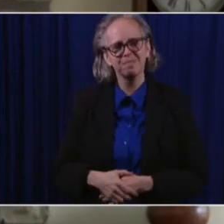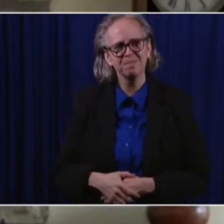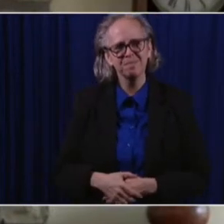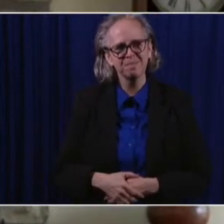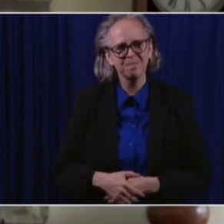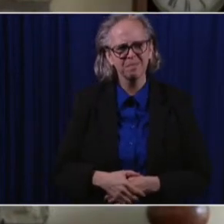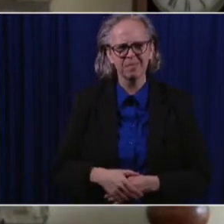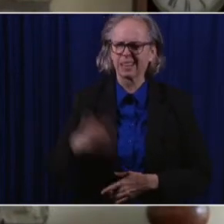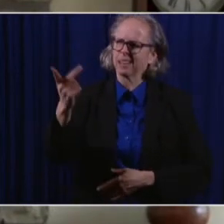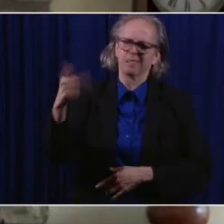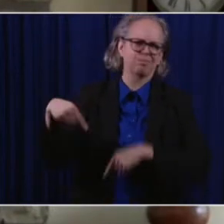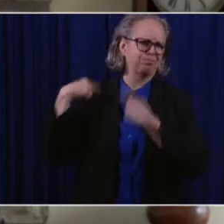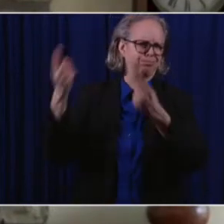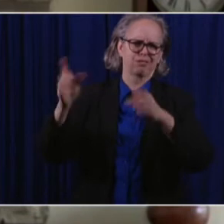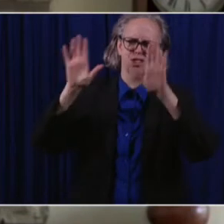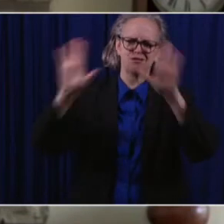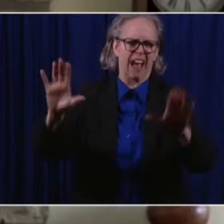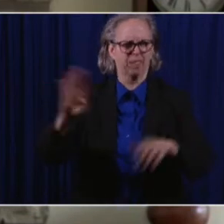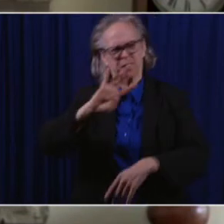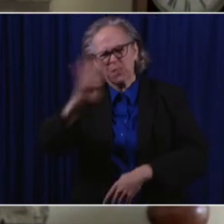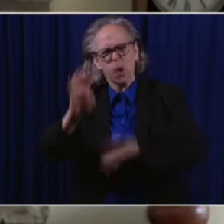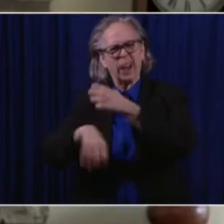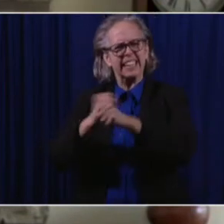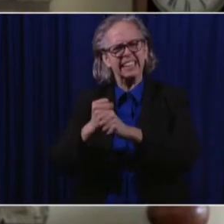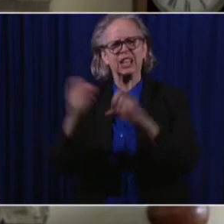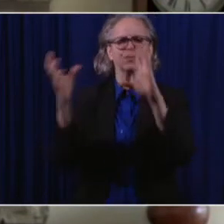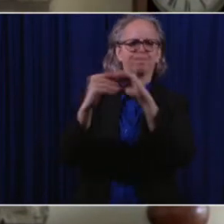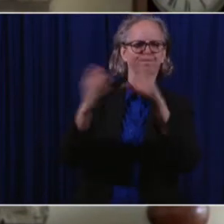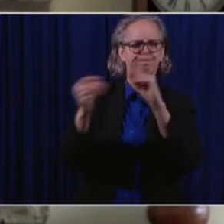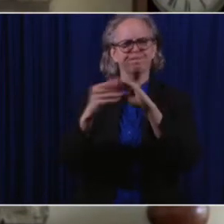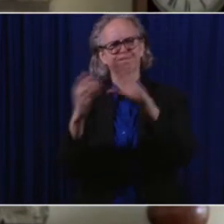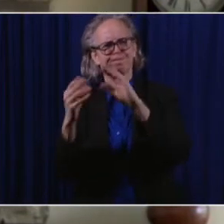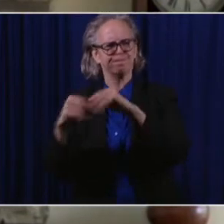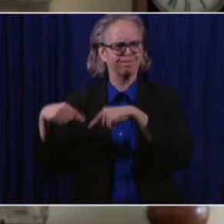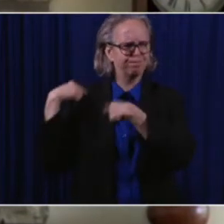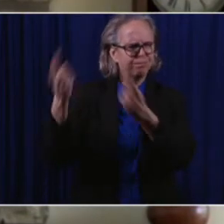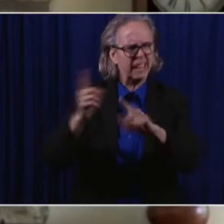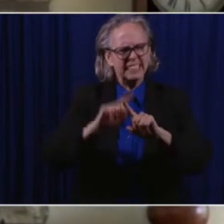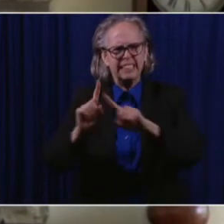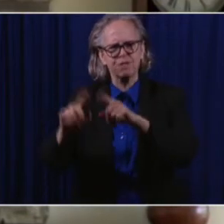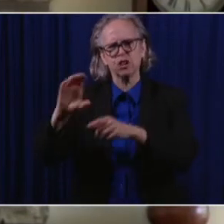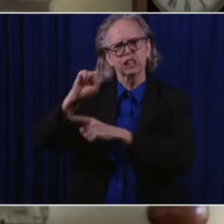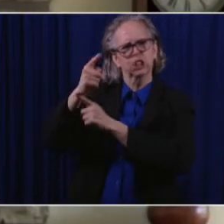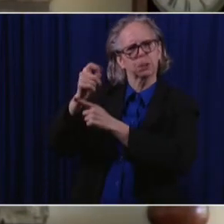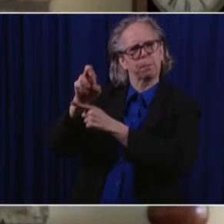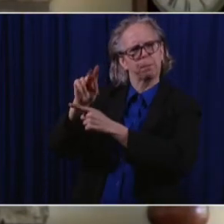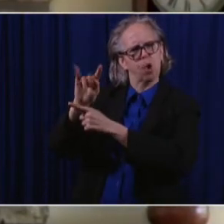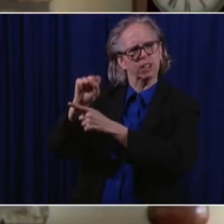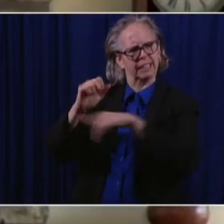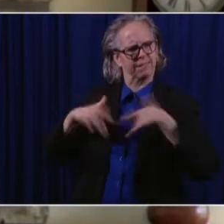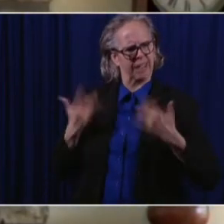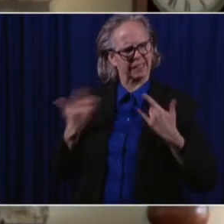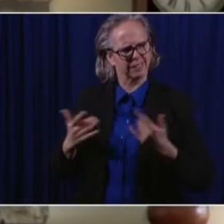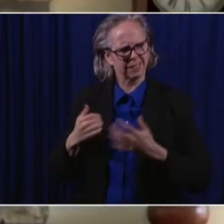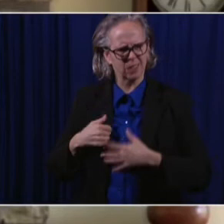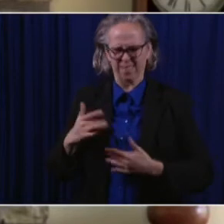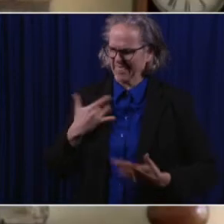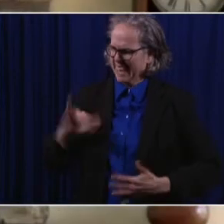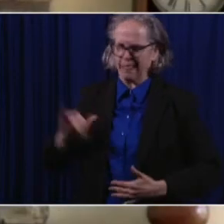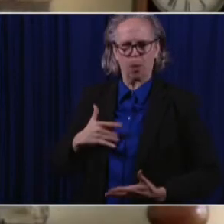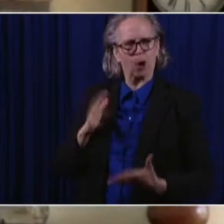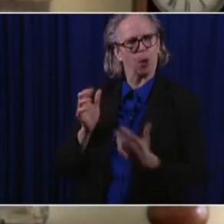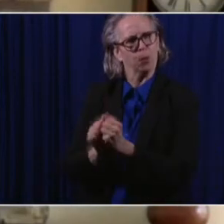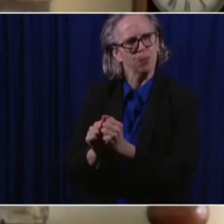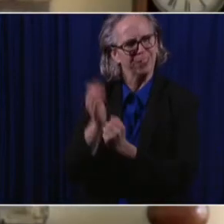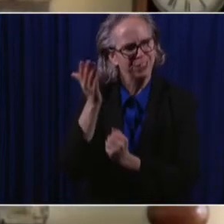run, bringing us all the sports and doing it in a way that made us feel like we were right there. Thanks a